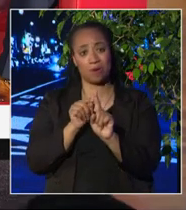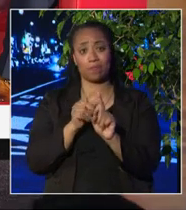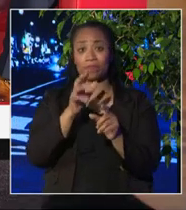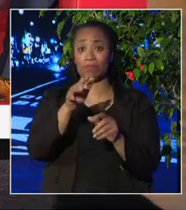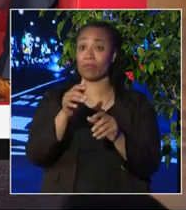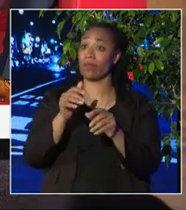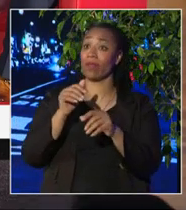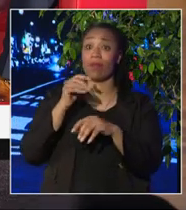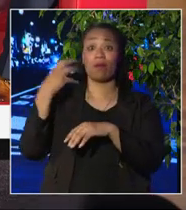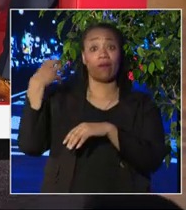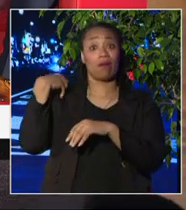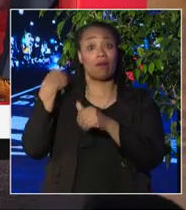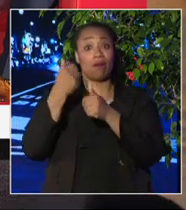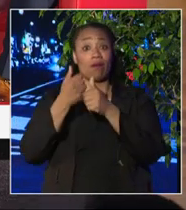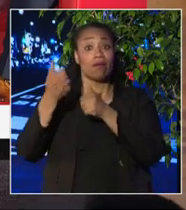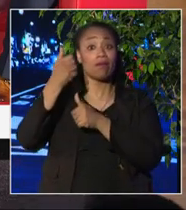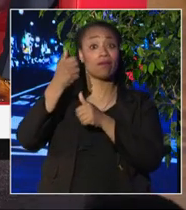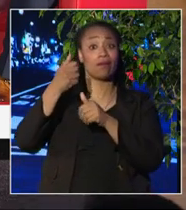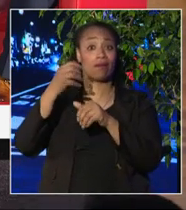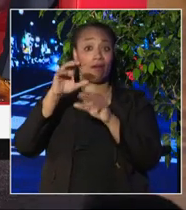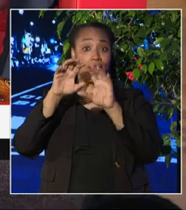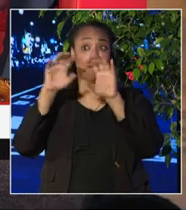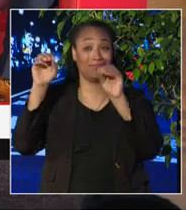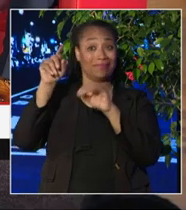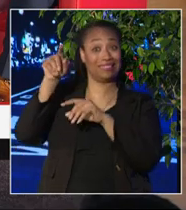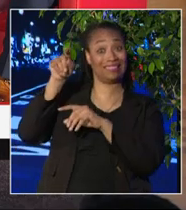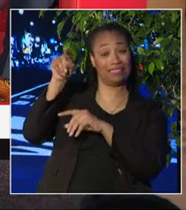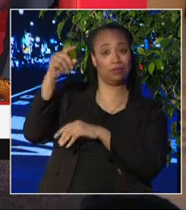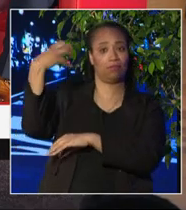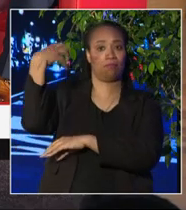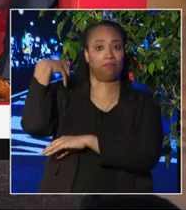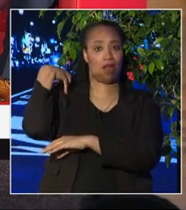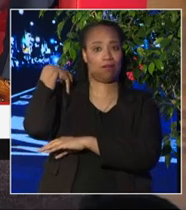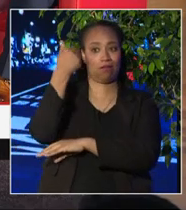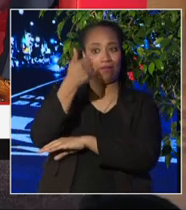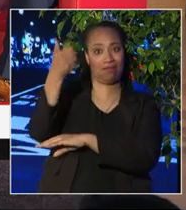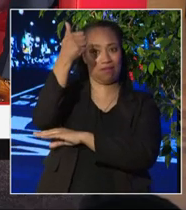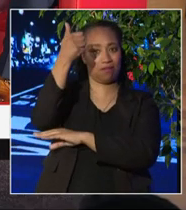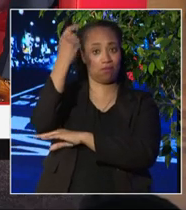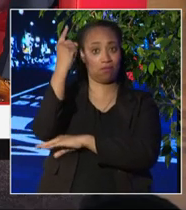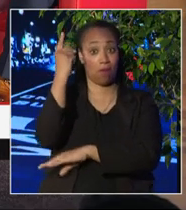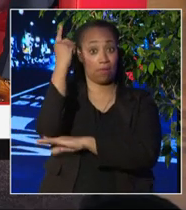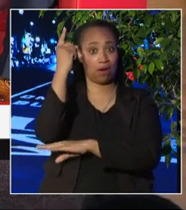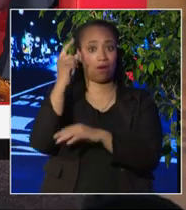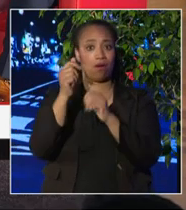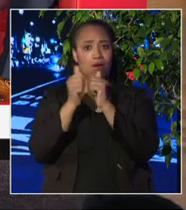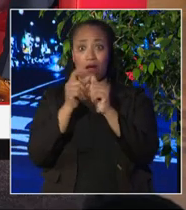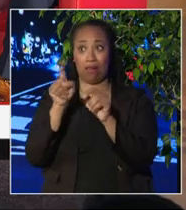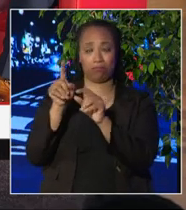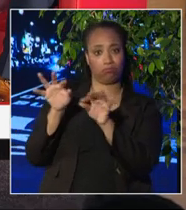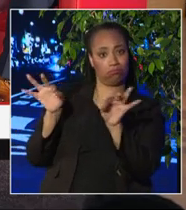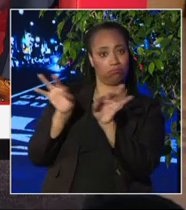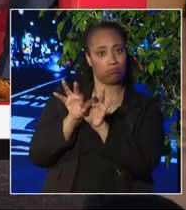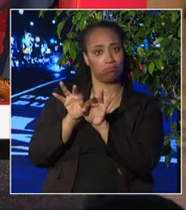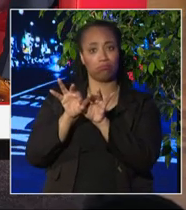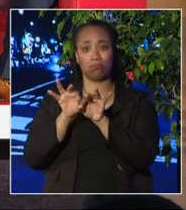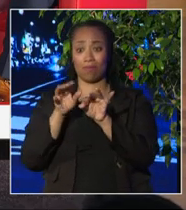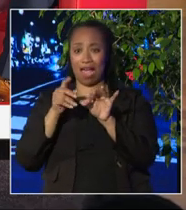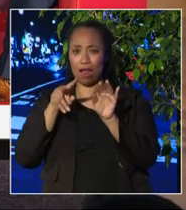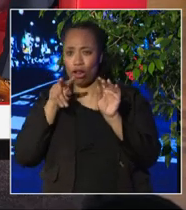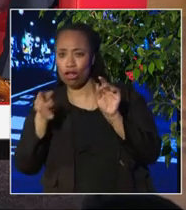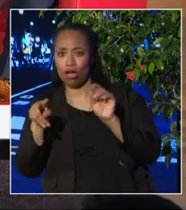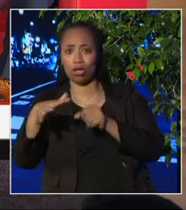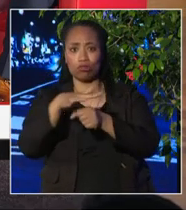company in our city, in our region, and not just in sports and education and supporting